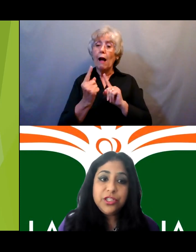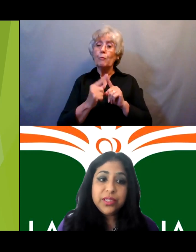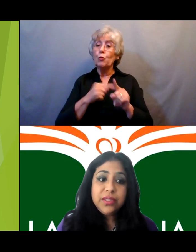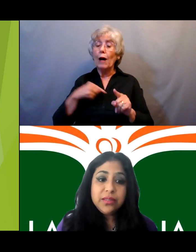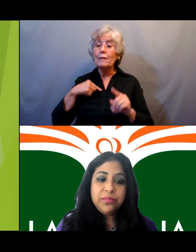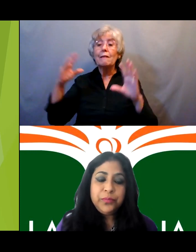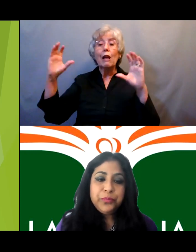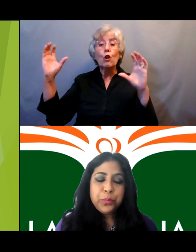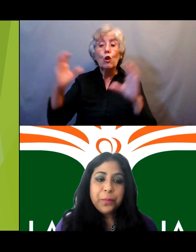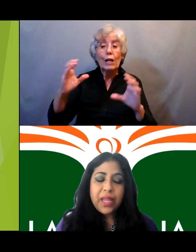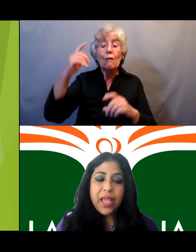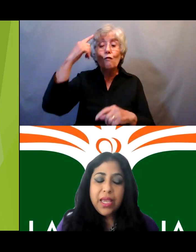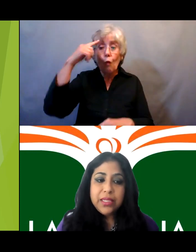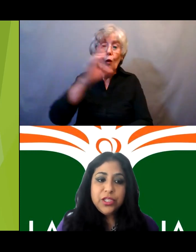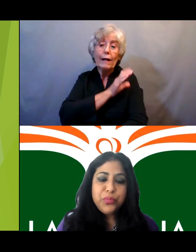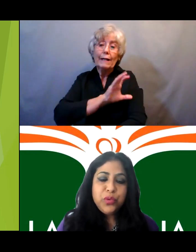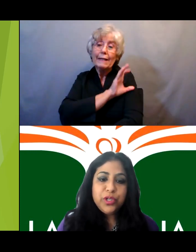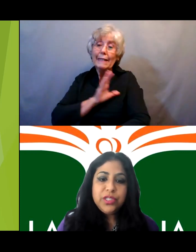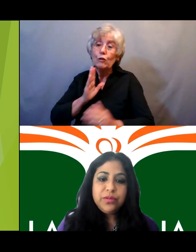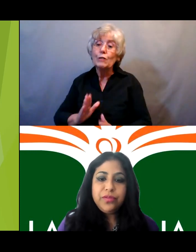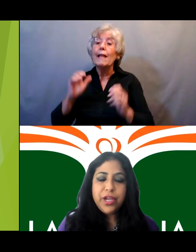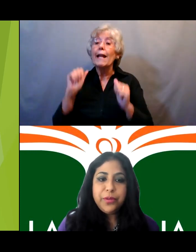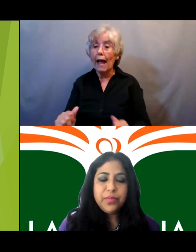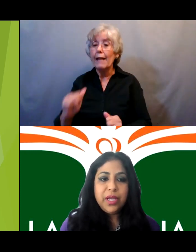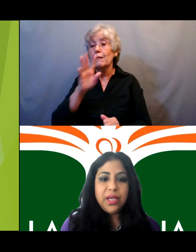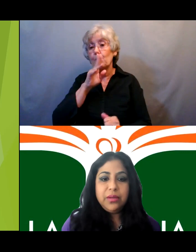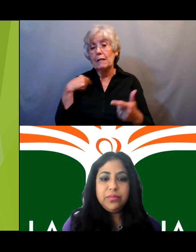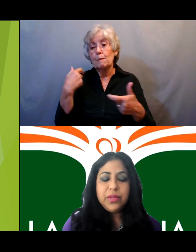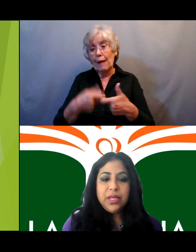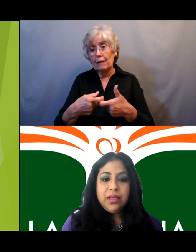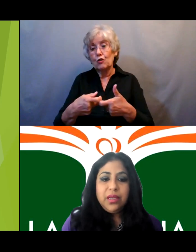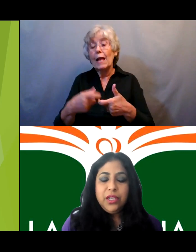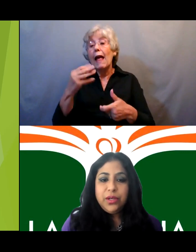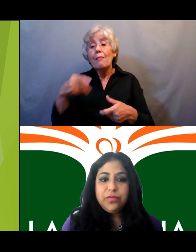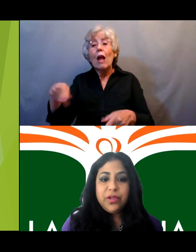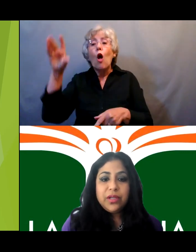Spanish-speaking clinicians and support from